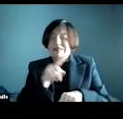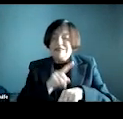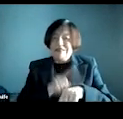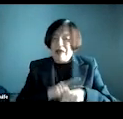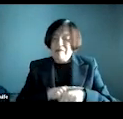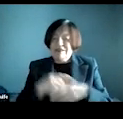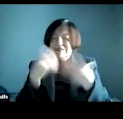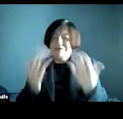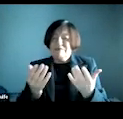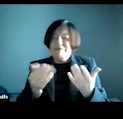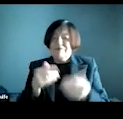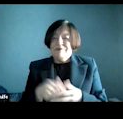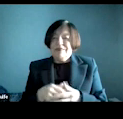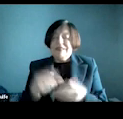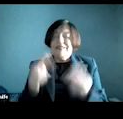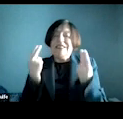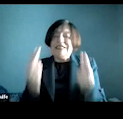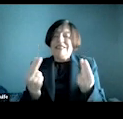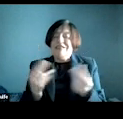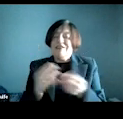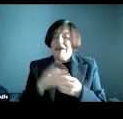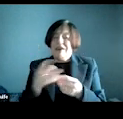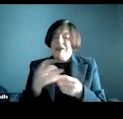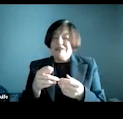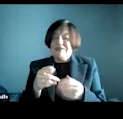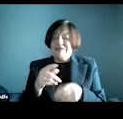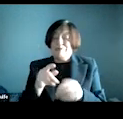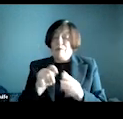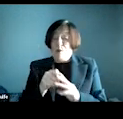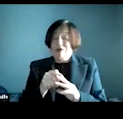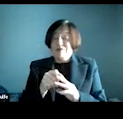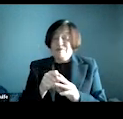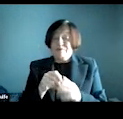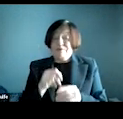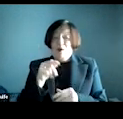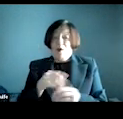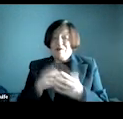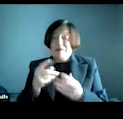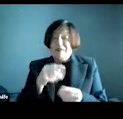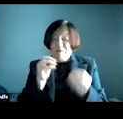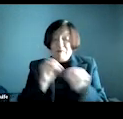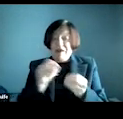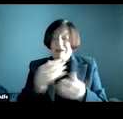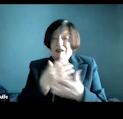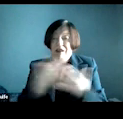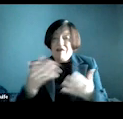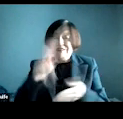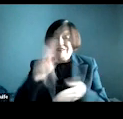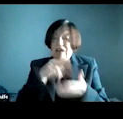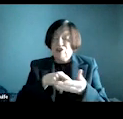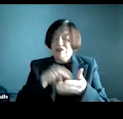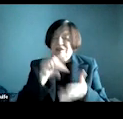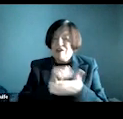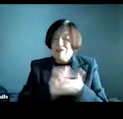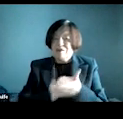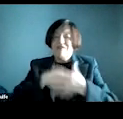and the real need for this at this point, given what's been called out in various national documents, development plans, and so